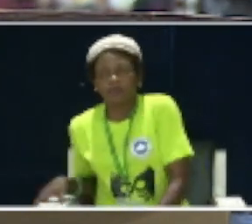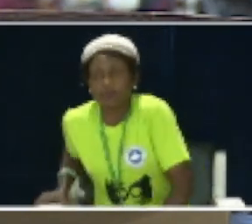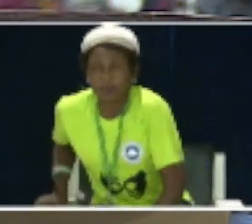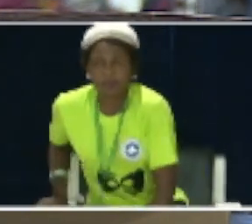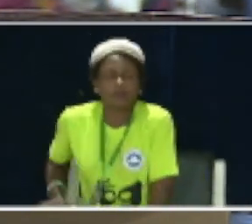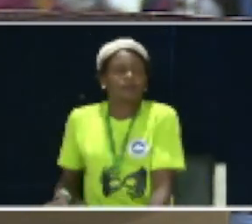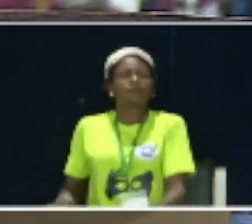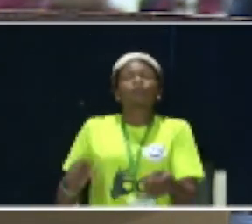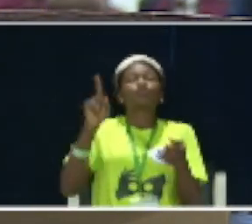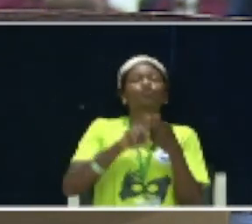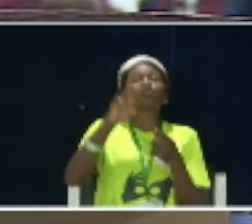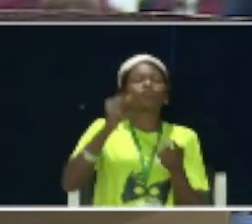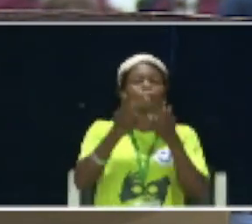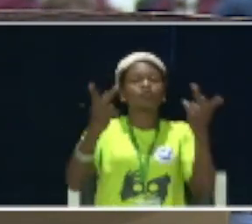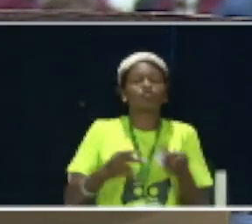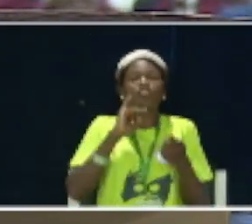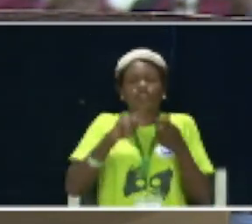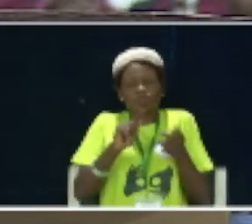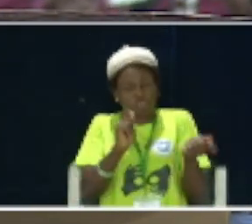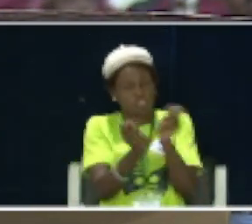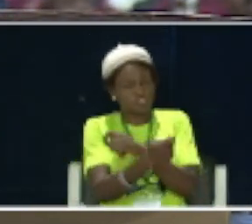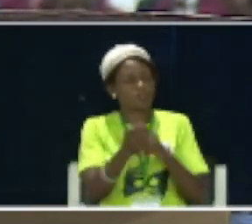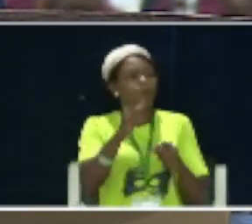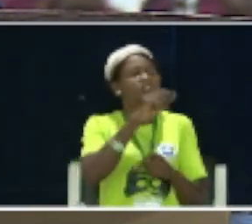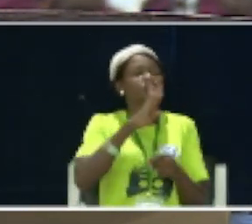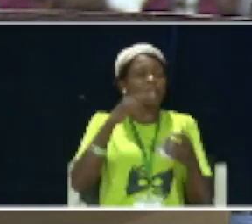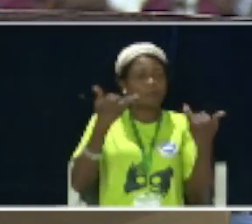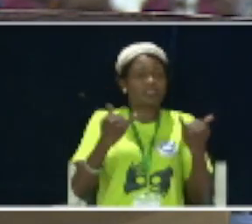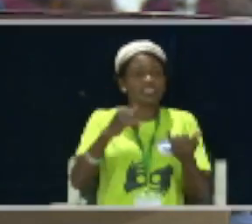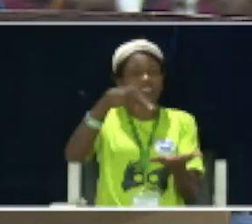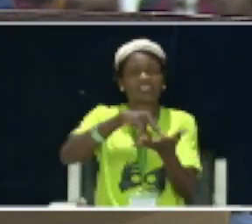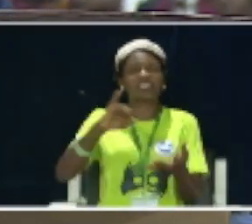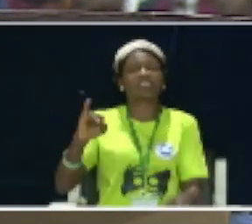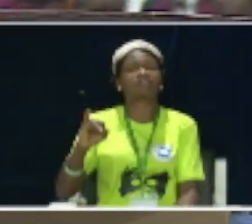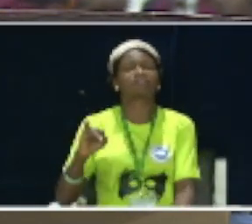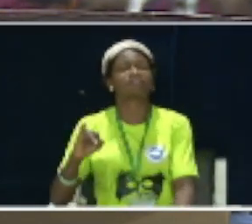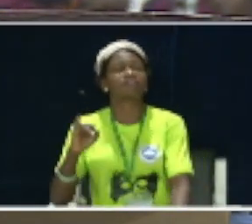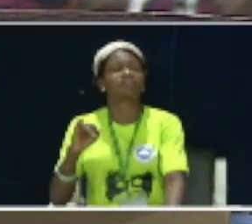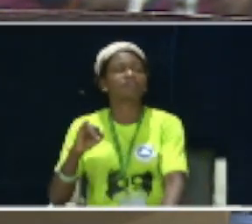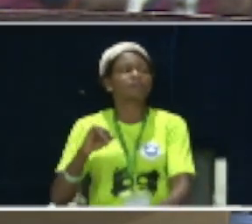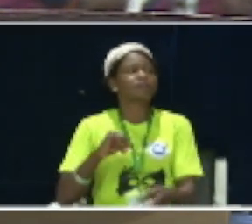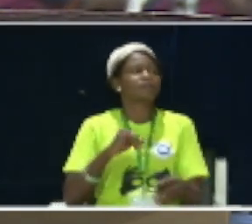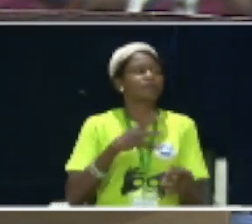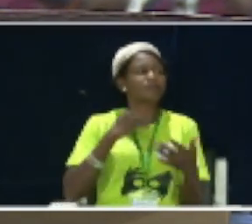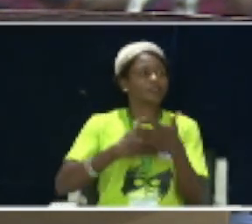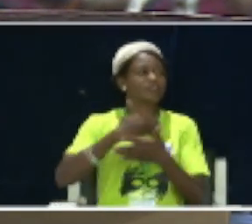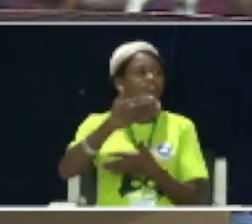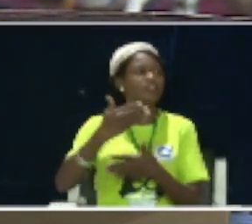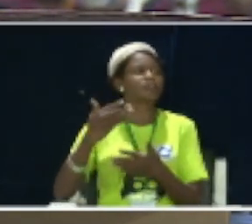To reposition is to change where you are presently standing. I have been asked